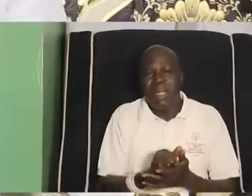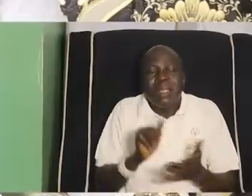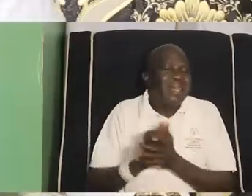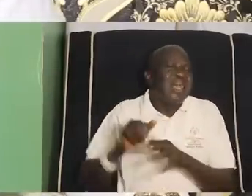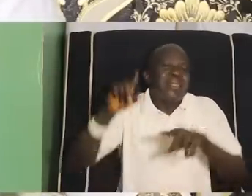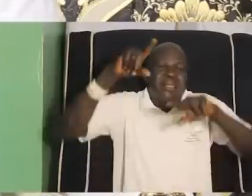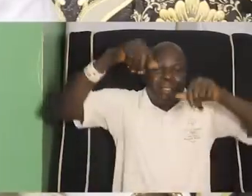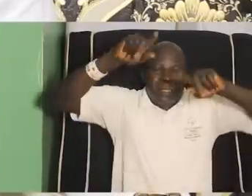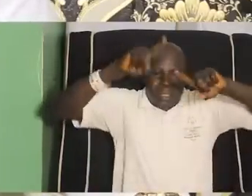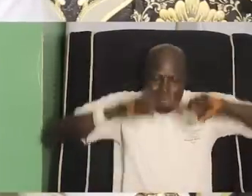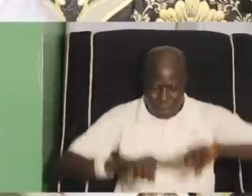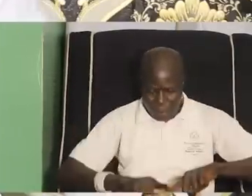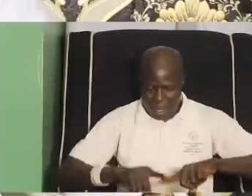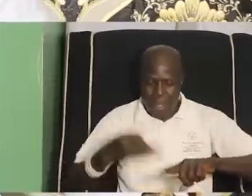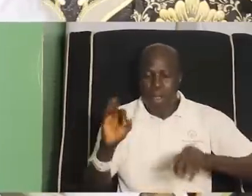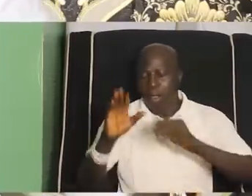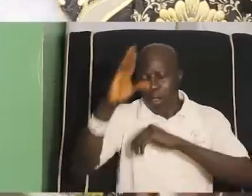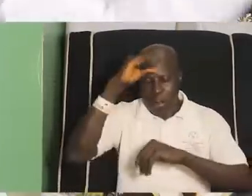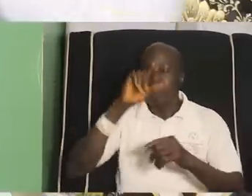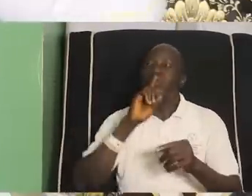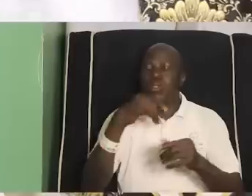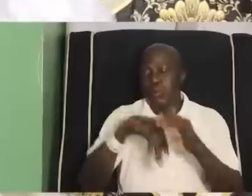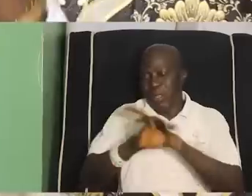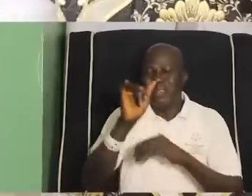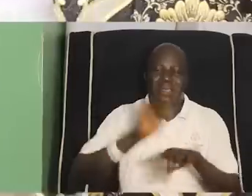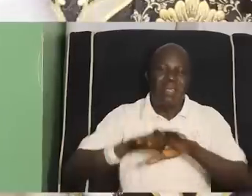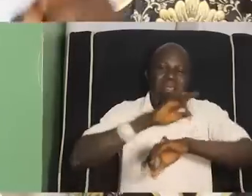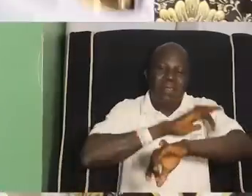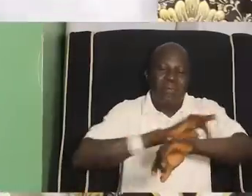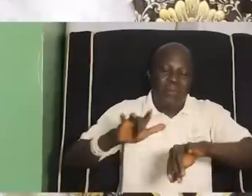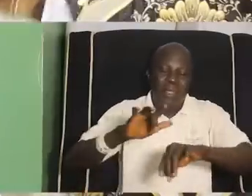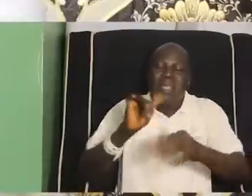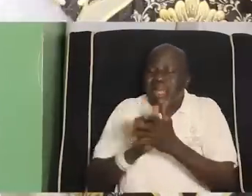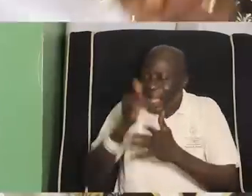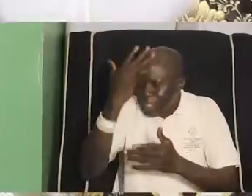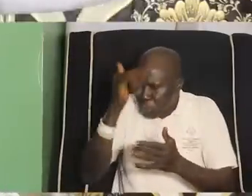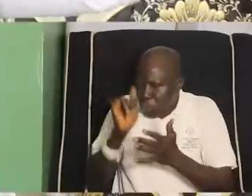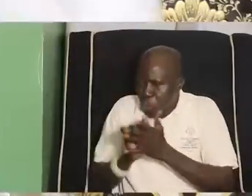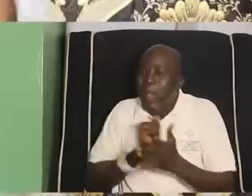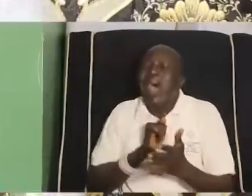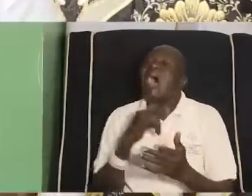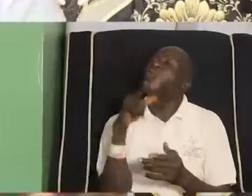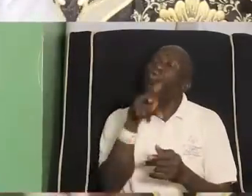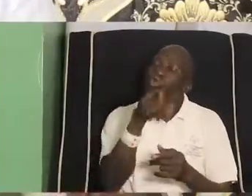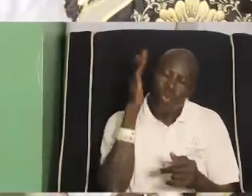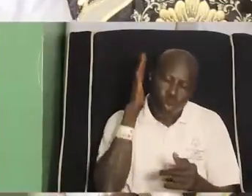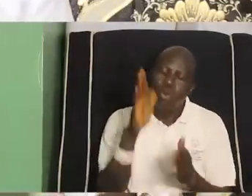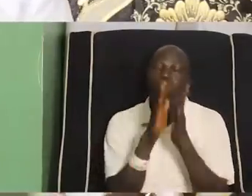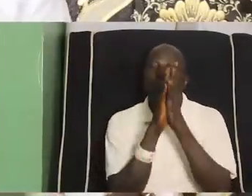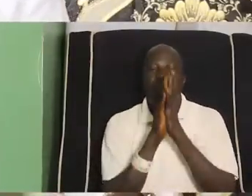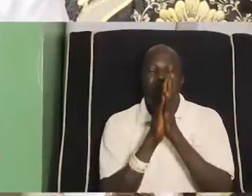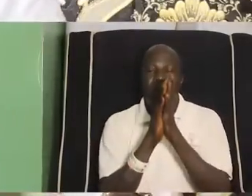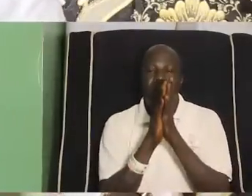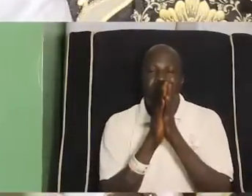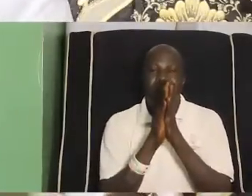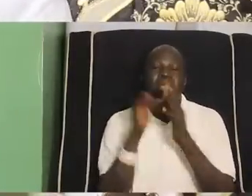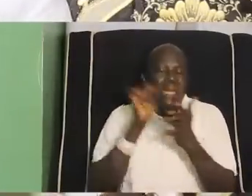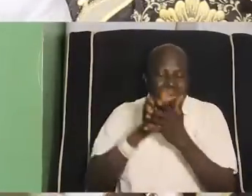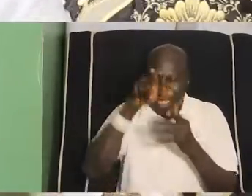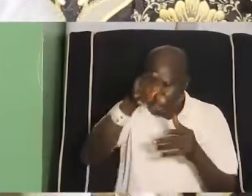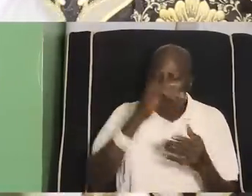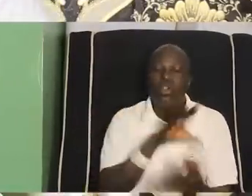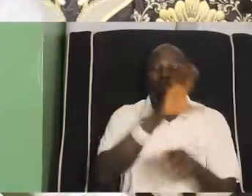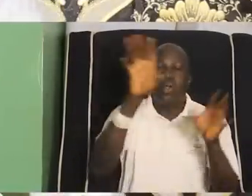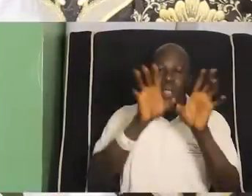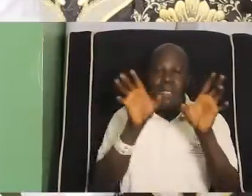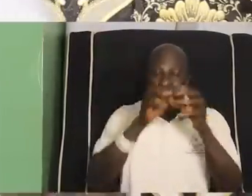bẹ́ẹ̀. That's why trust in man is in faith. Tí mo fún máa ń kí pépé àdúrà ló gbà. That idea now that you will pray. Kí ọ̀rọ̀ rẹ á fi gbọ́. That